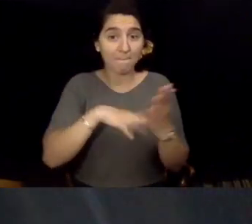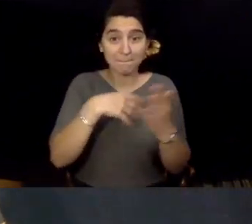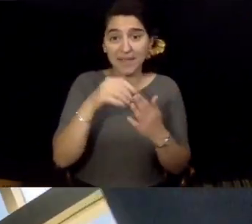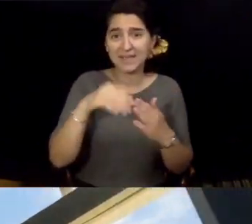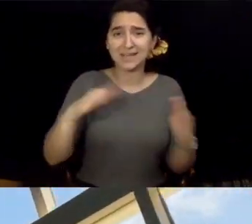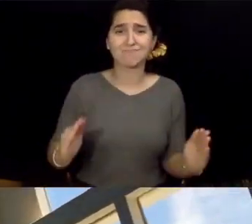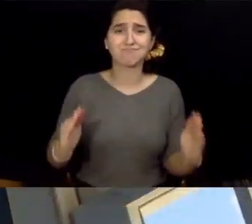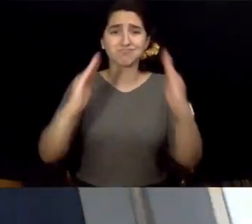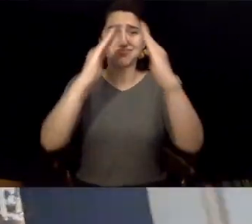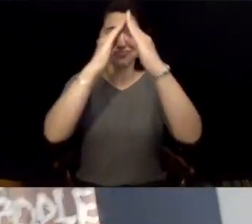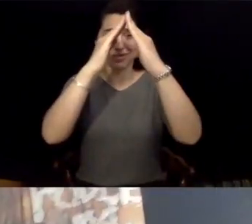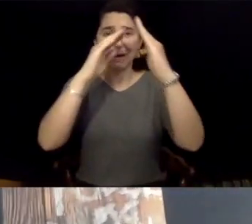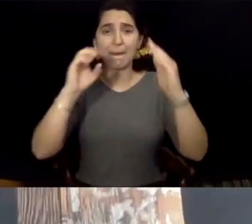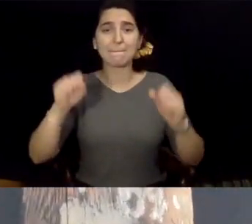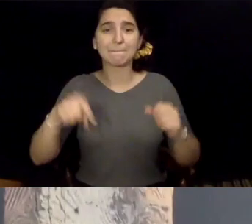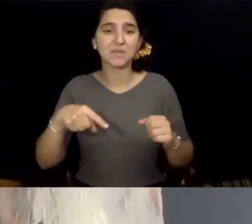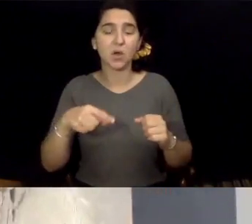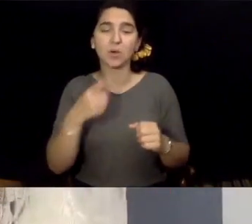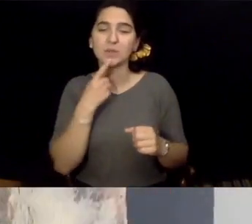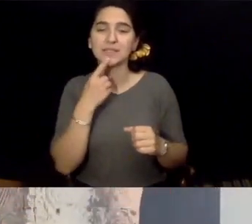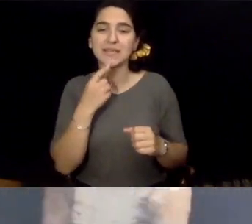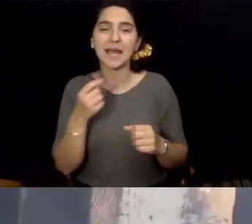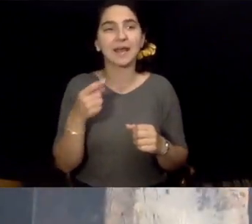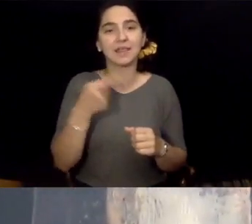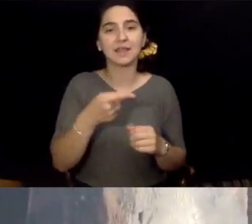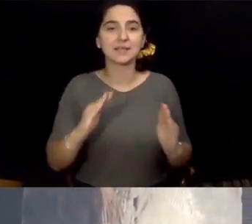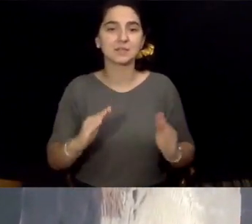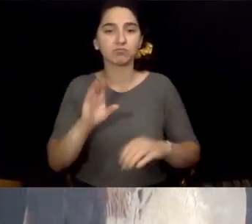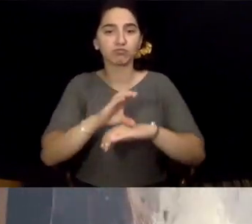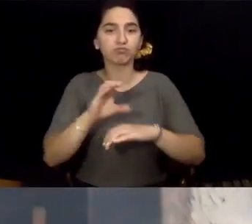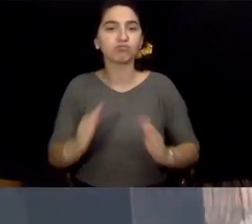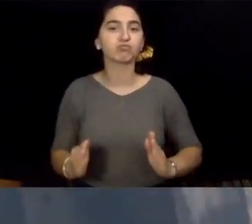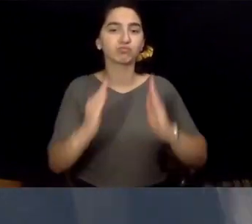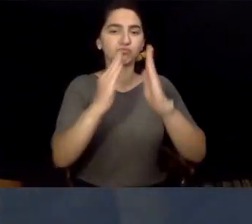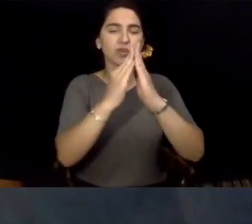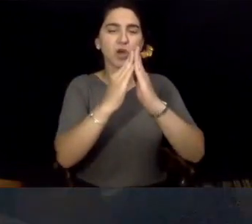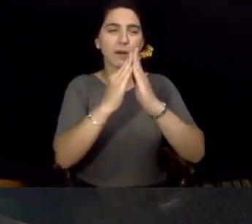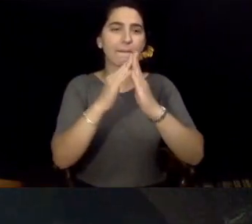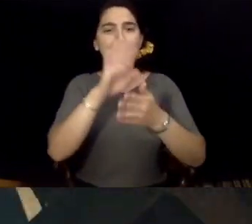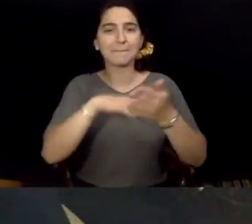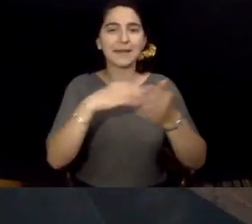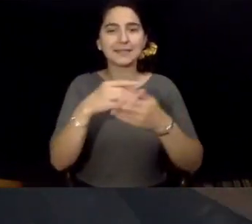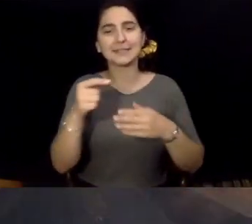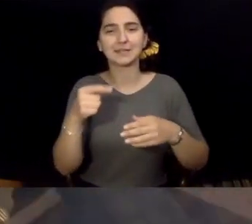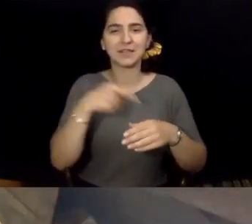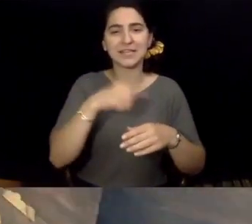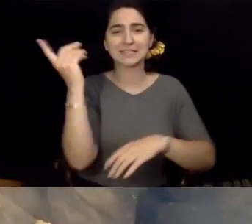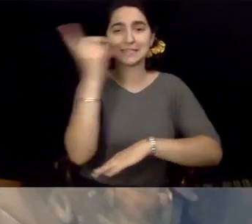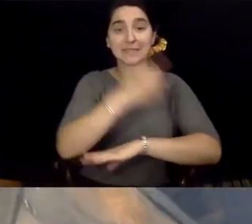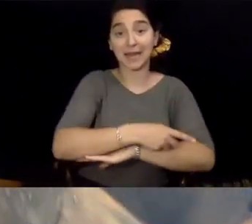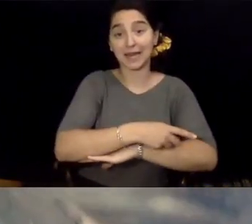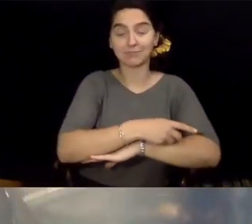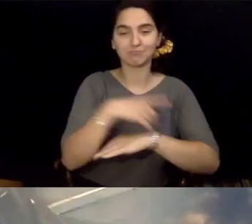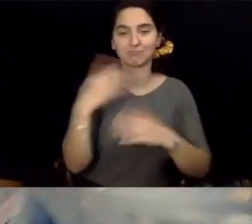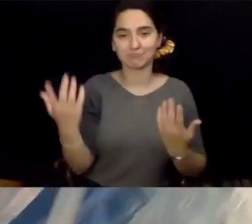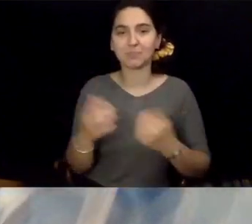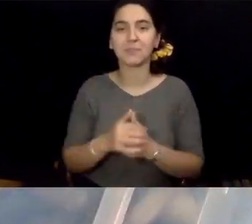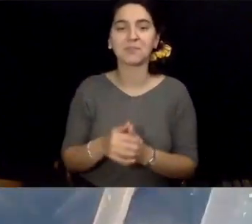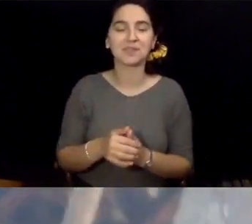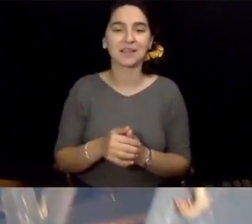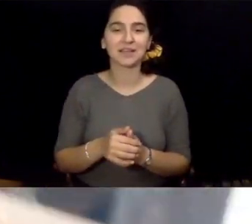what. Who they painted. They'll say, oh, this steeple was painted at this time and on this date. And just got carved by